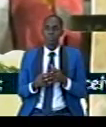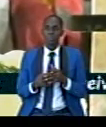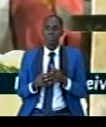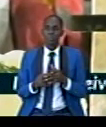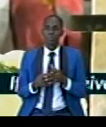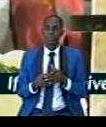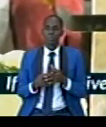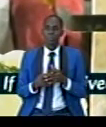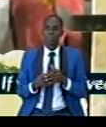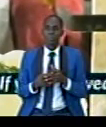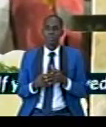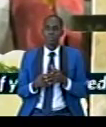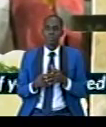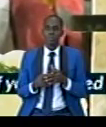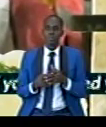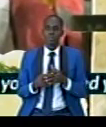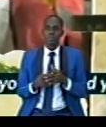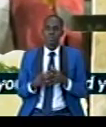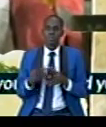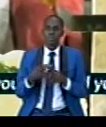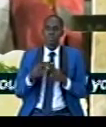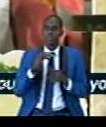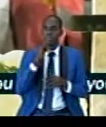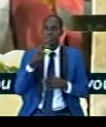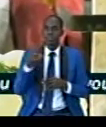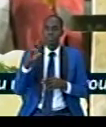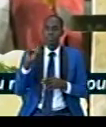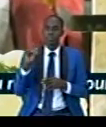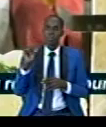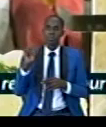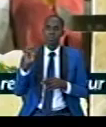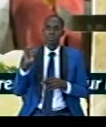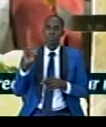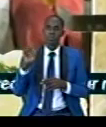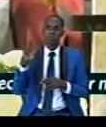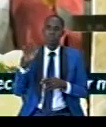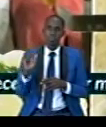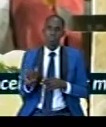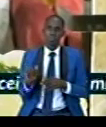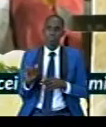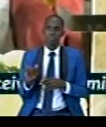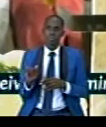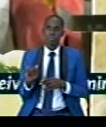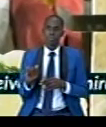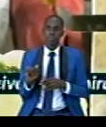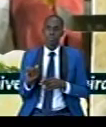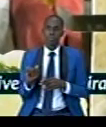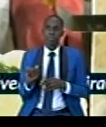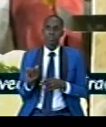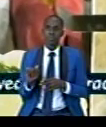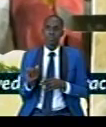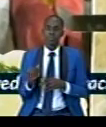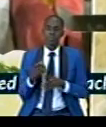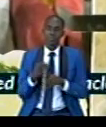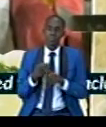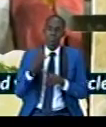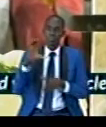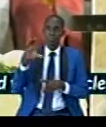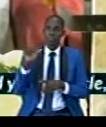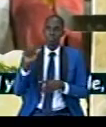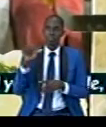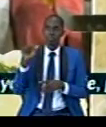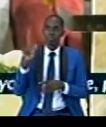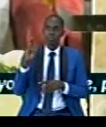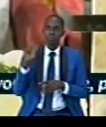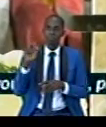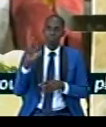my name is Nelson Rosemary Noma from Manantika District, Calabar Region,